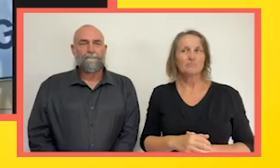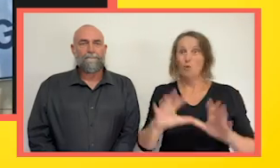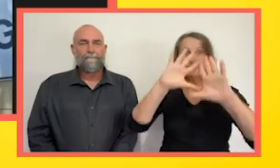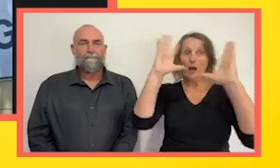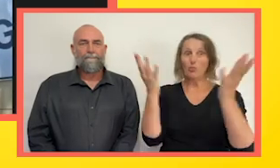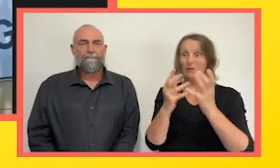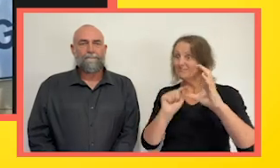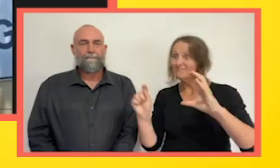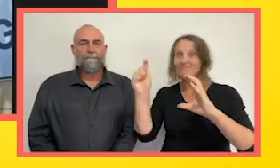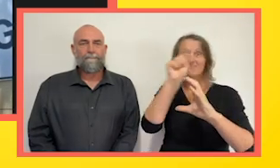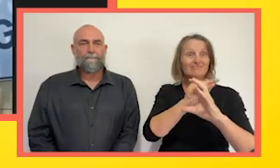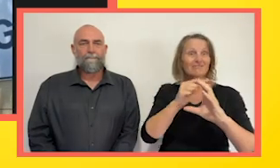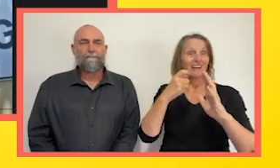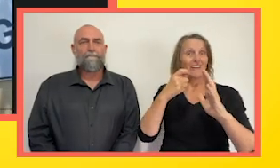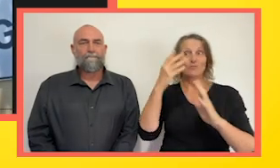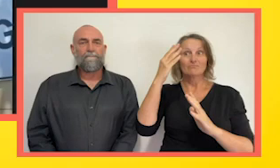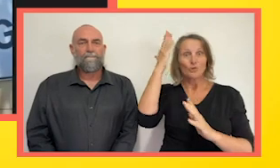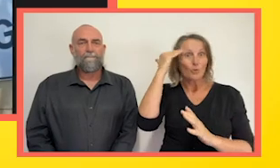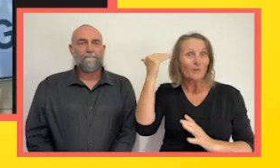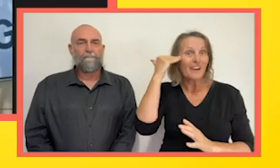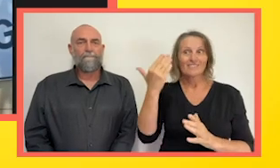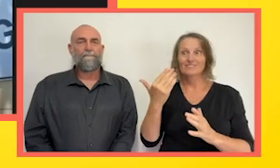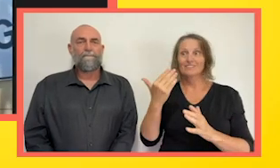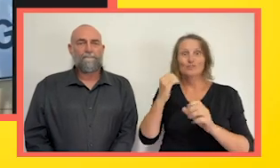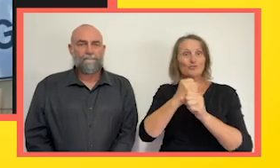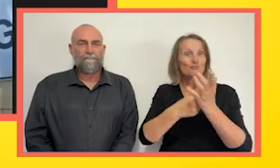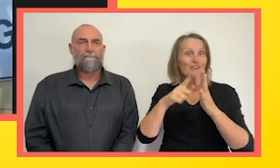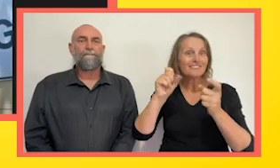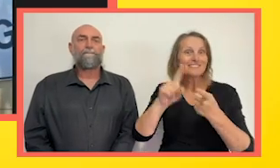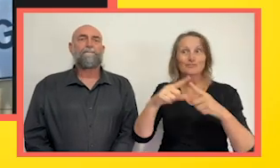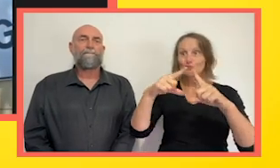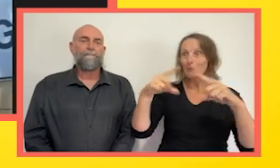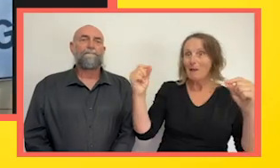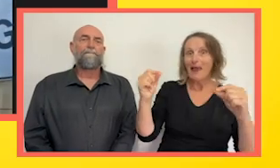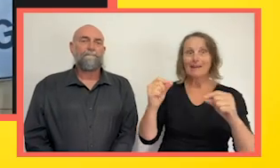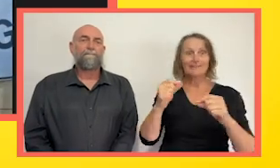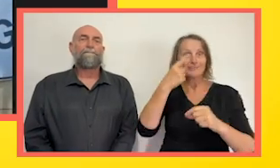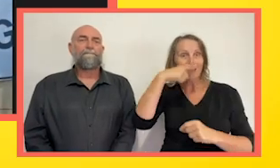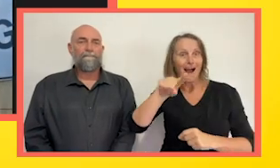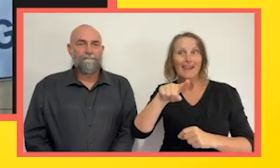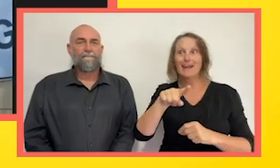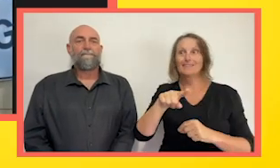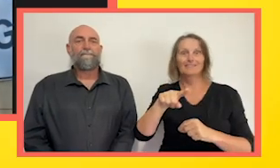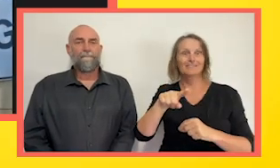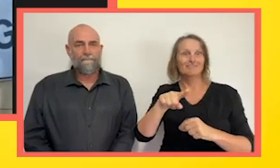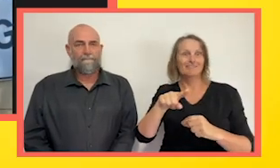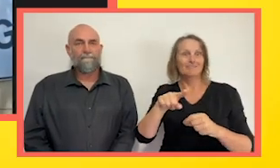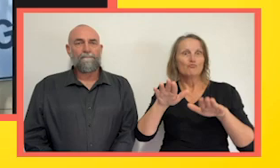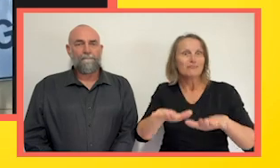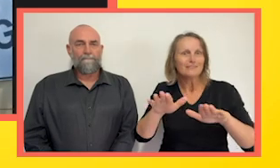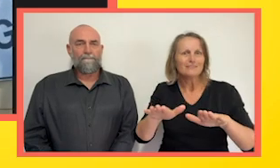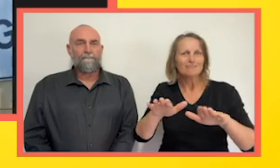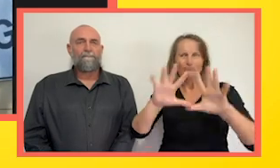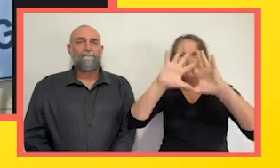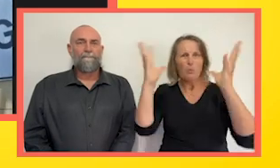everywhere. Korea, Greece, Great Britain, Portugal, Japan, Thailand. It really is a